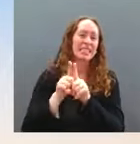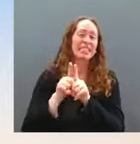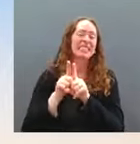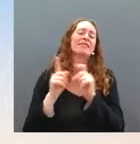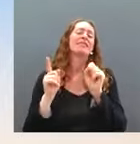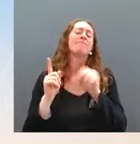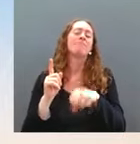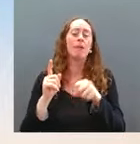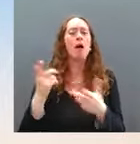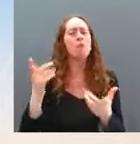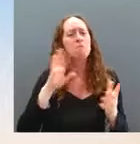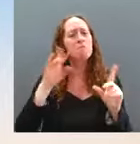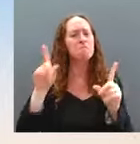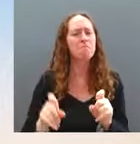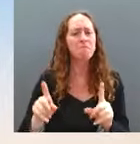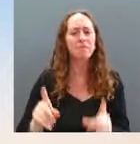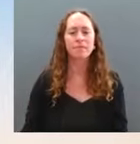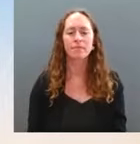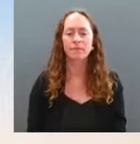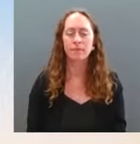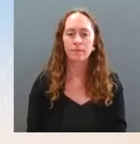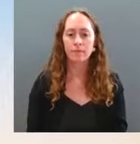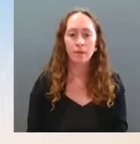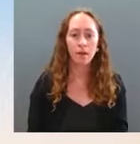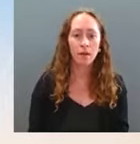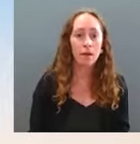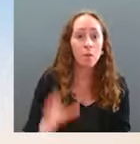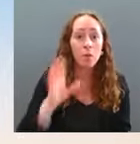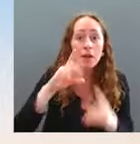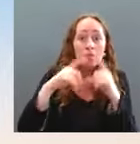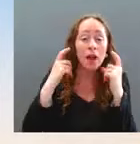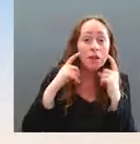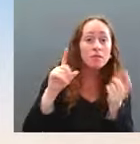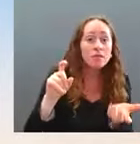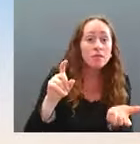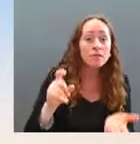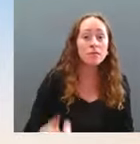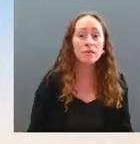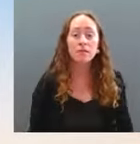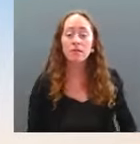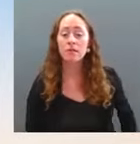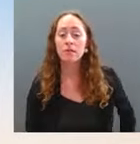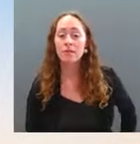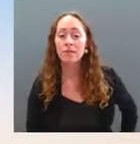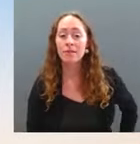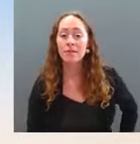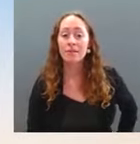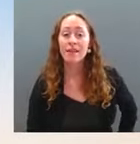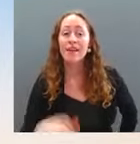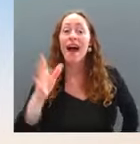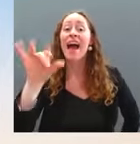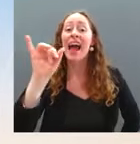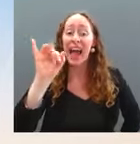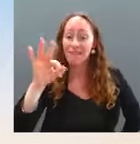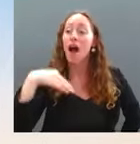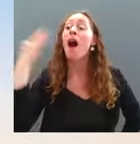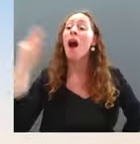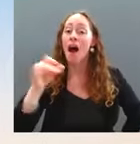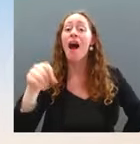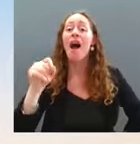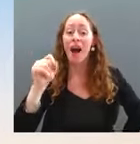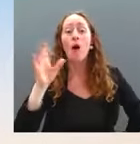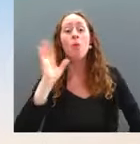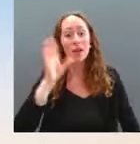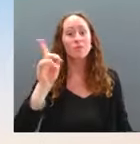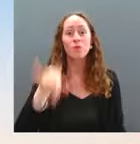days in public. Okay, and if he is a close contact, that is what exactly he will do. Okay. And to answer on the broader COVID